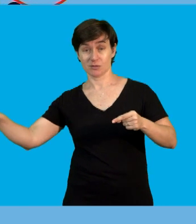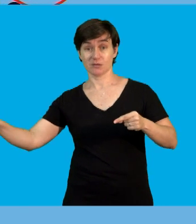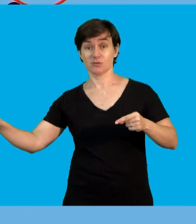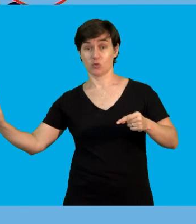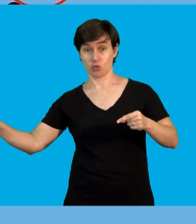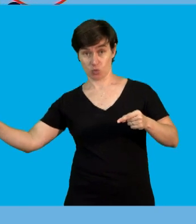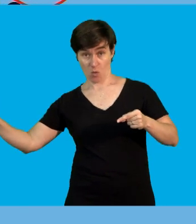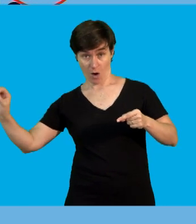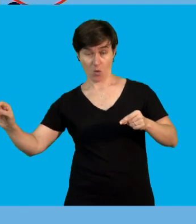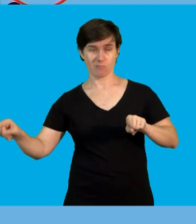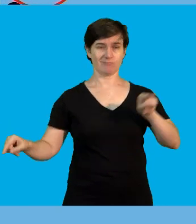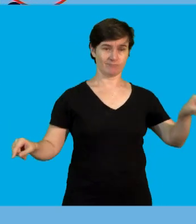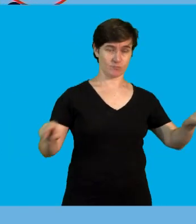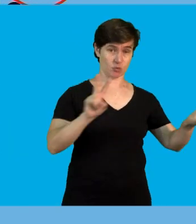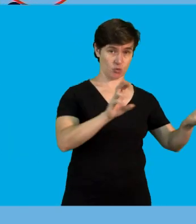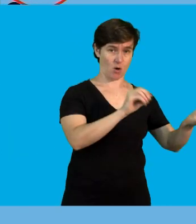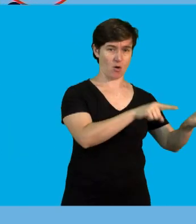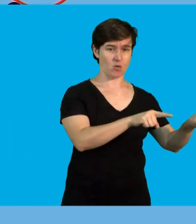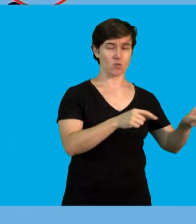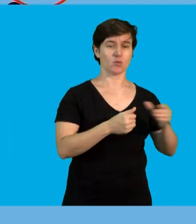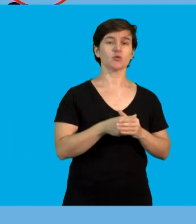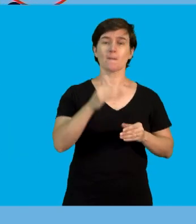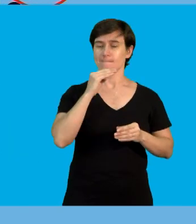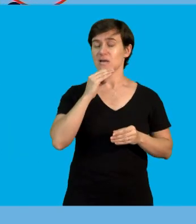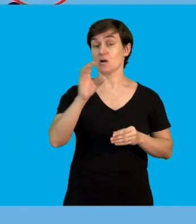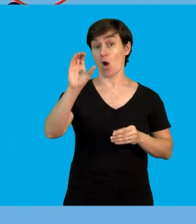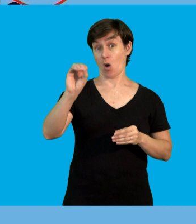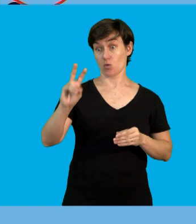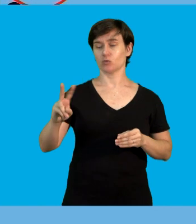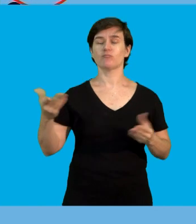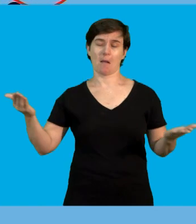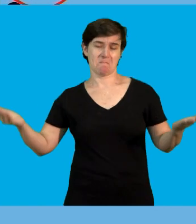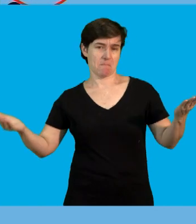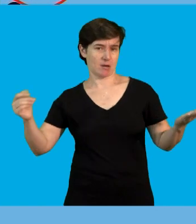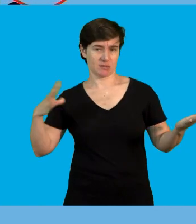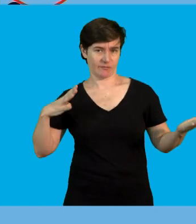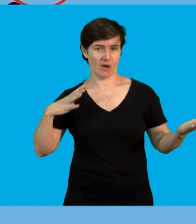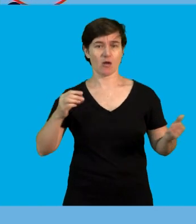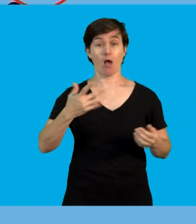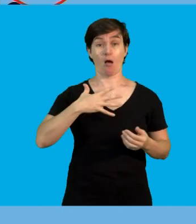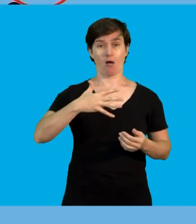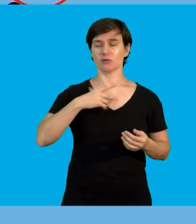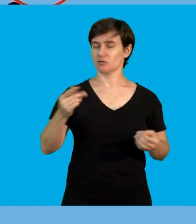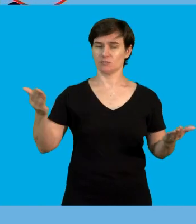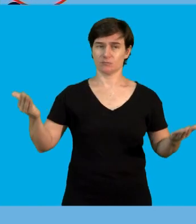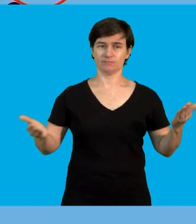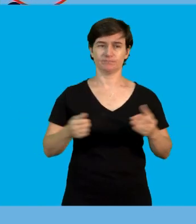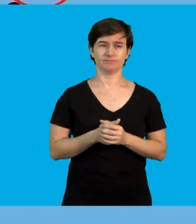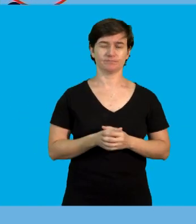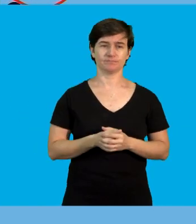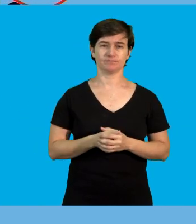have 2 oxygen on the left-hand side because of that 2. So the oxygen is going to balance on the right-hand side. And then now